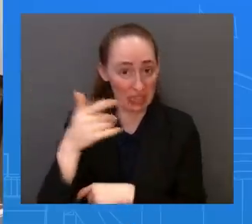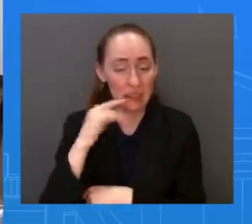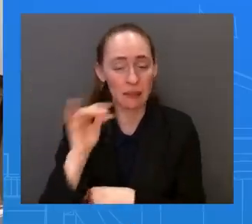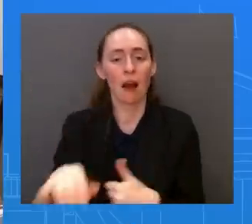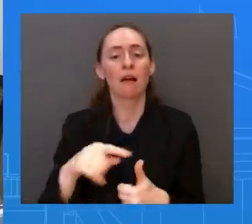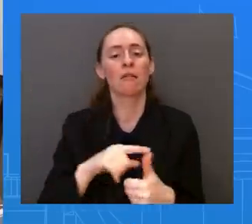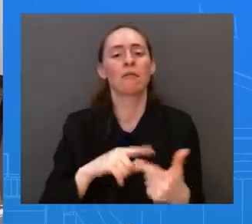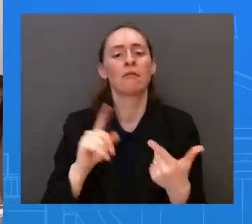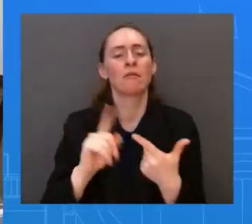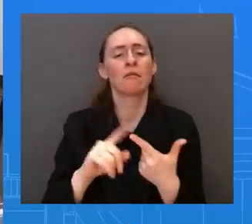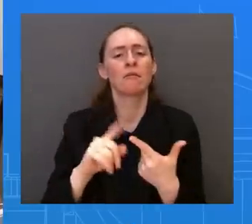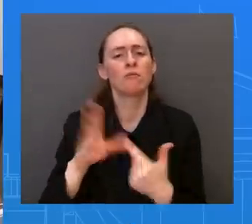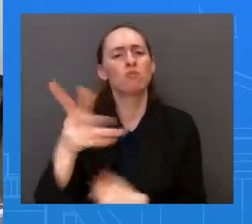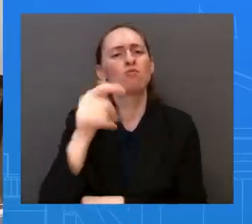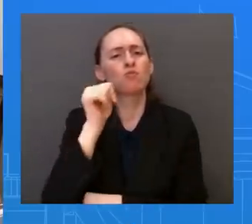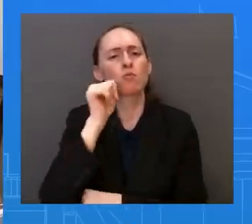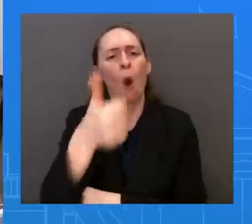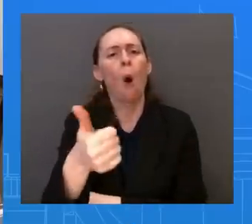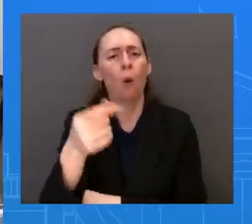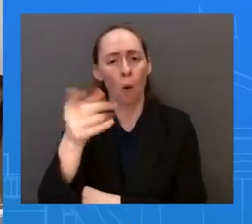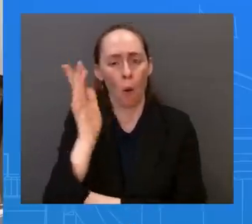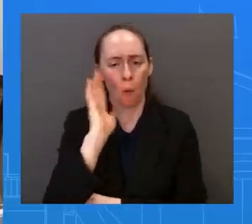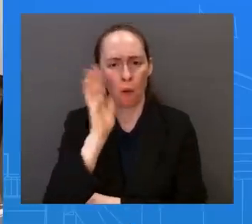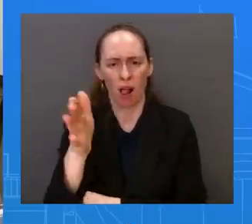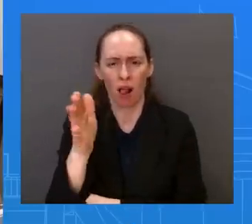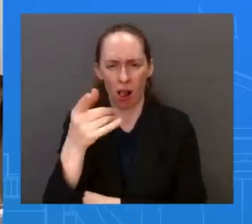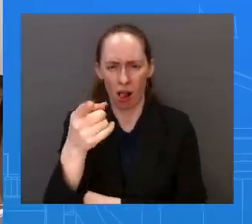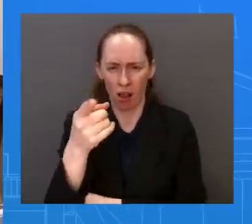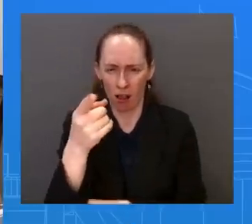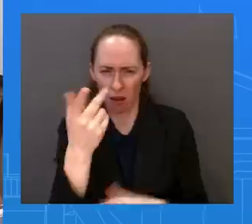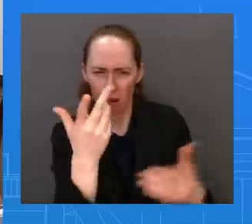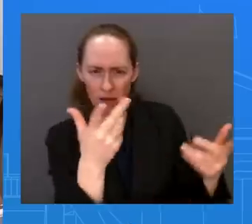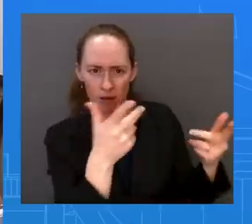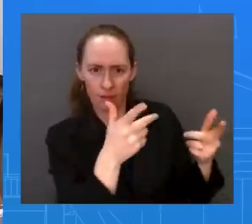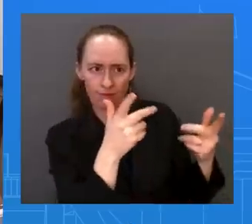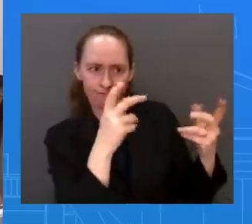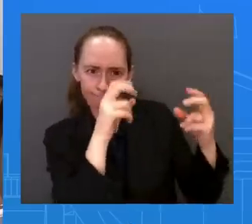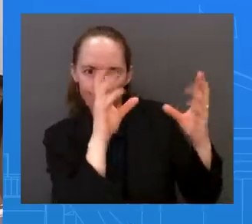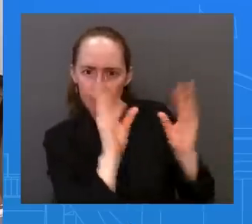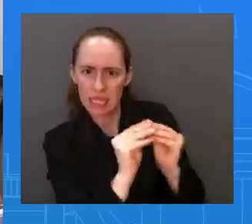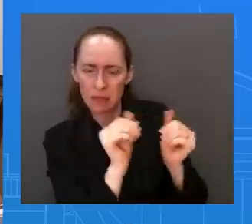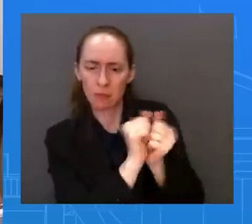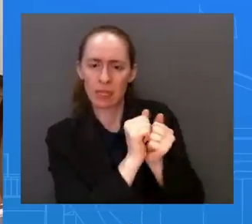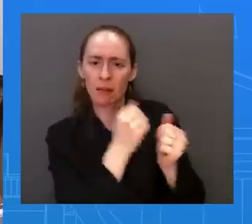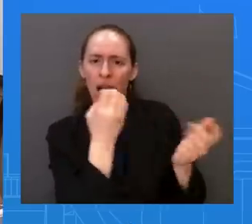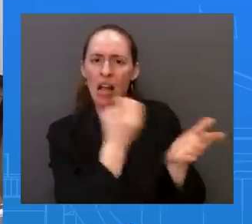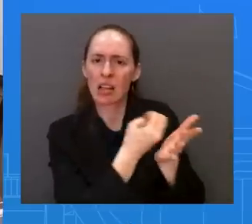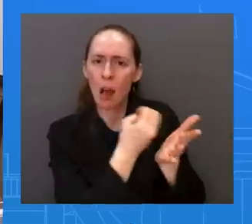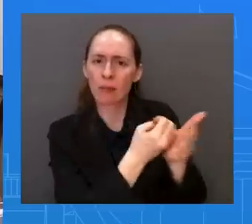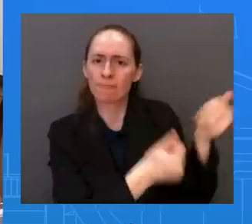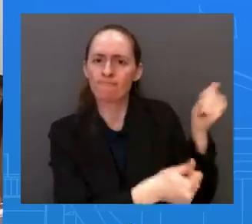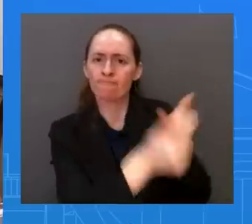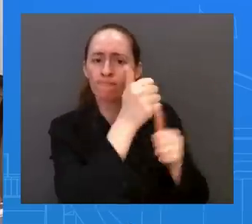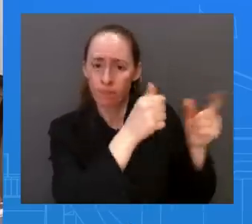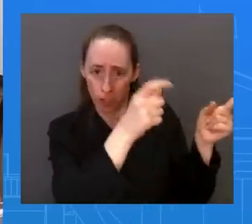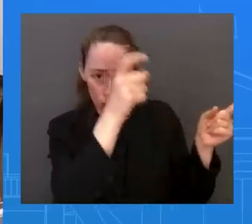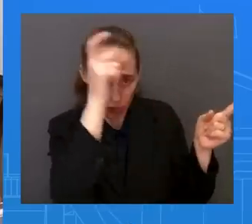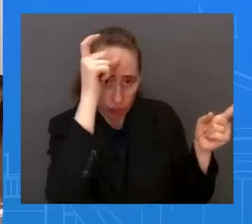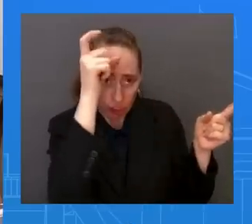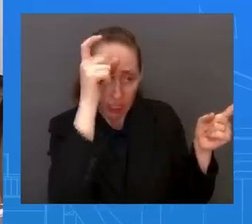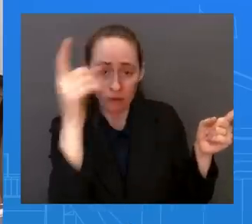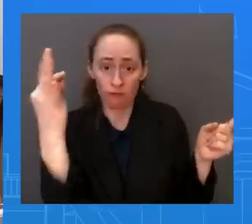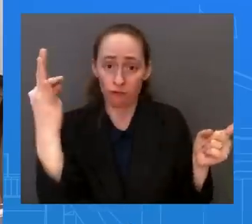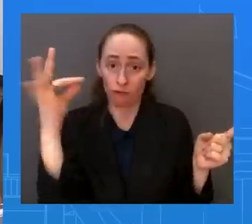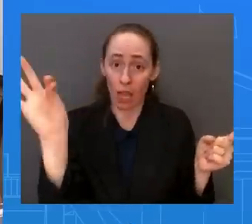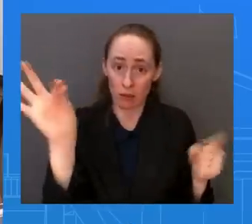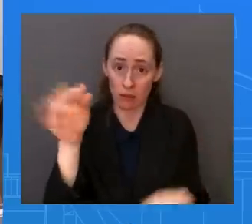They're raising concerns about the subsidies in the IRA. What's your message to them going to be? And what's the latest in terms of how the U.S. might